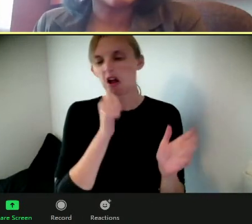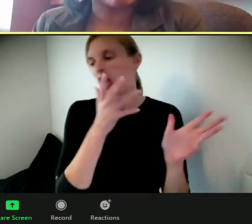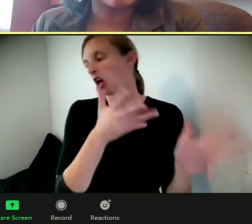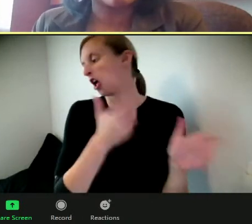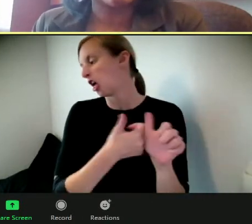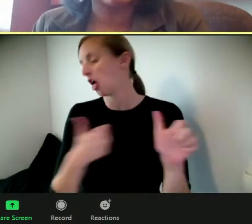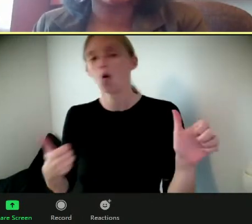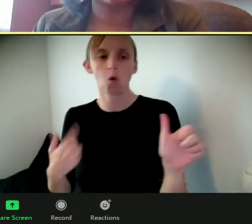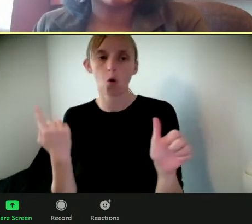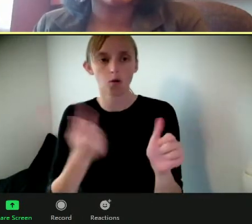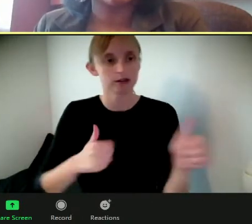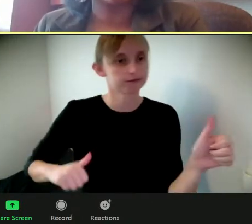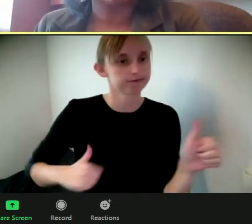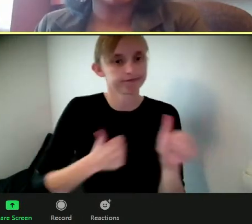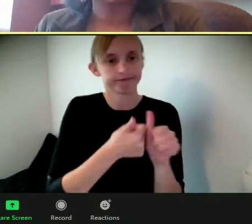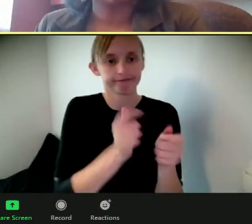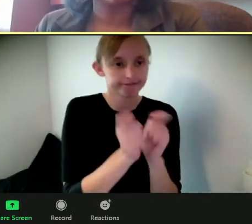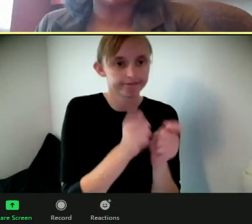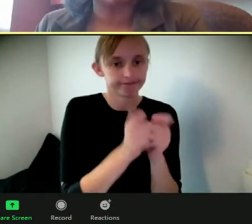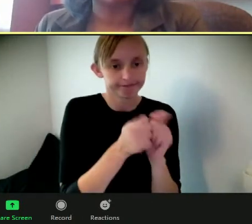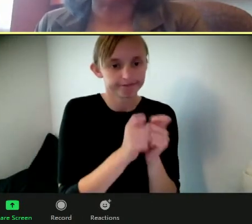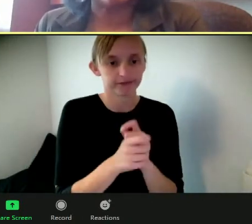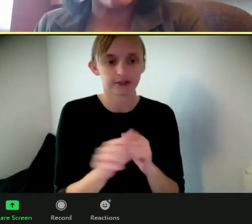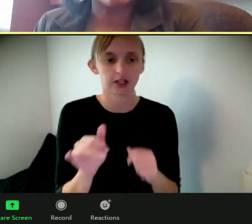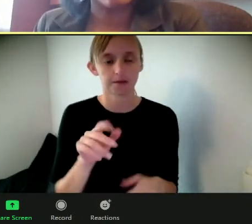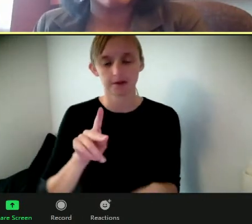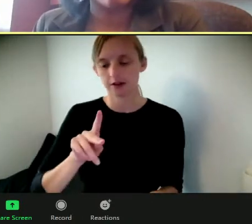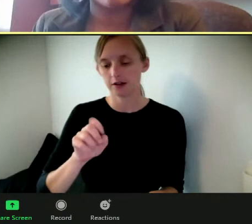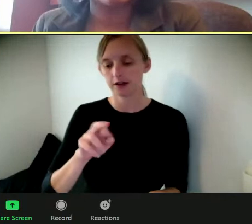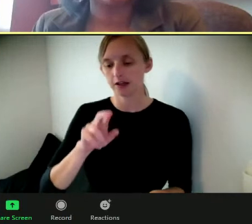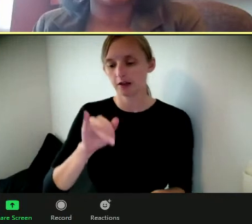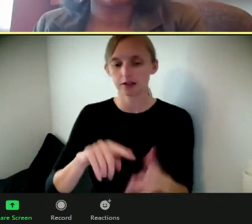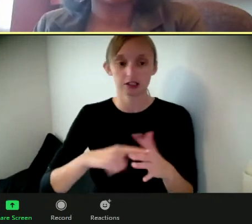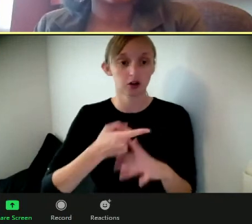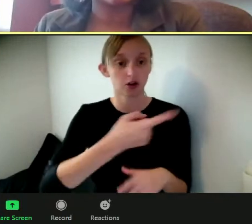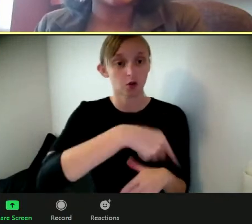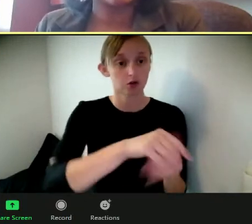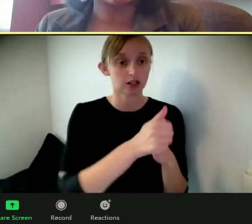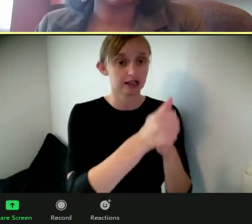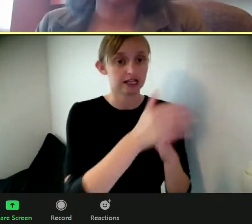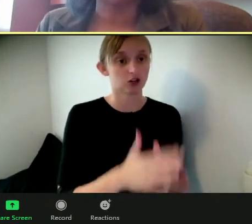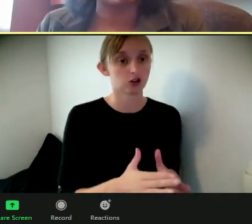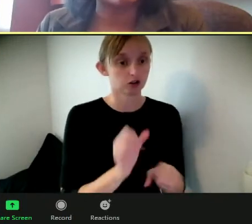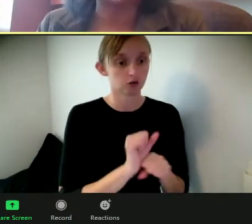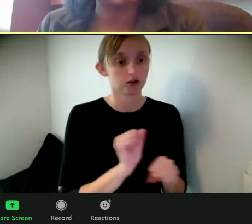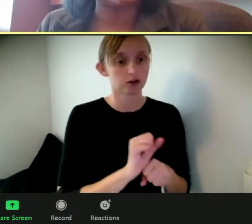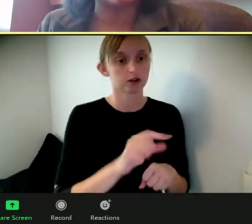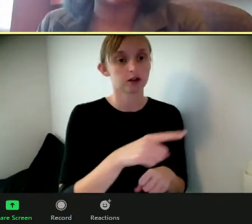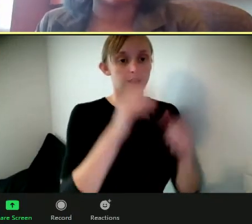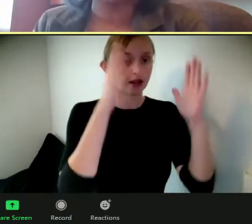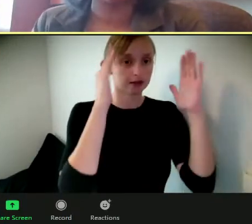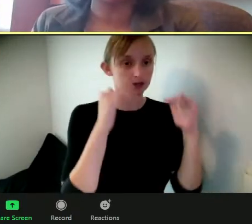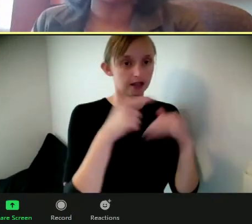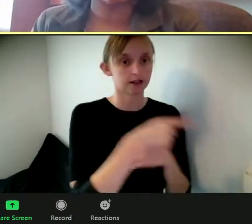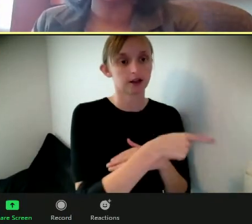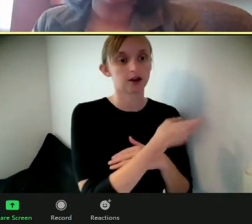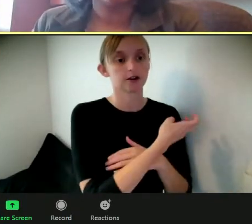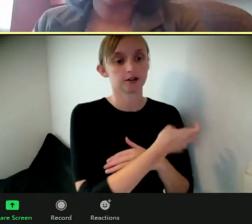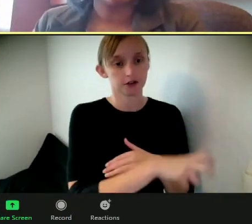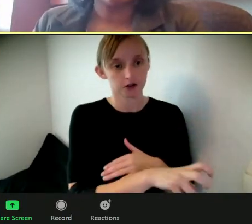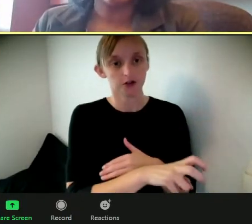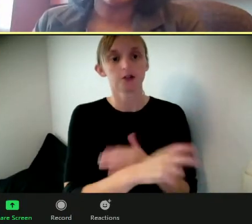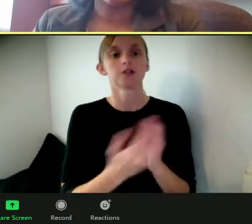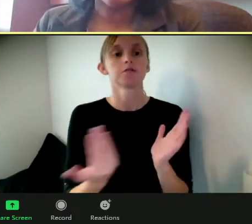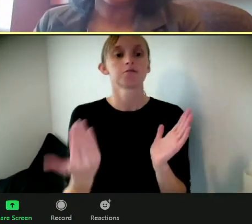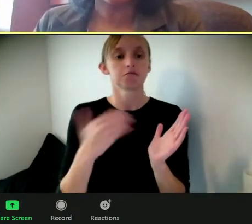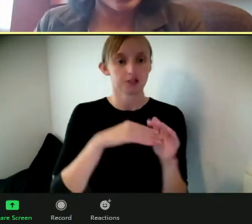Much like Carrie, it really has started with the work that we've done with our leaders, and the expectation is they're moving back to buildings, honoring the fact